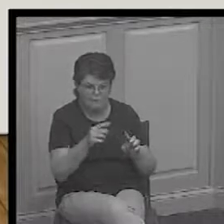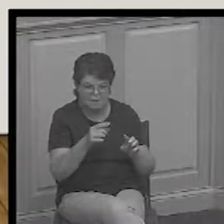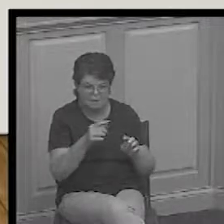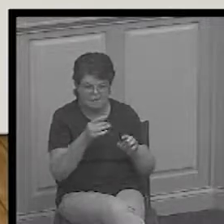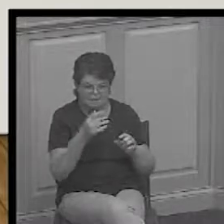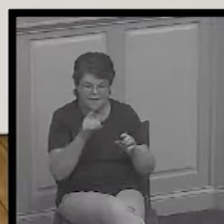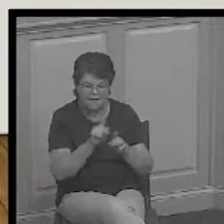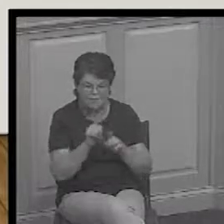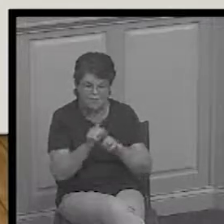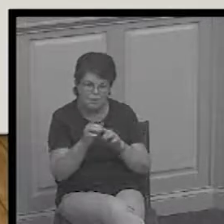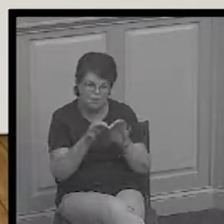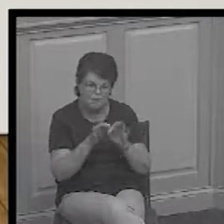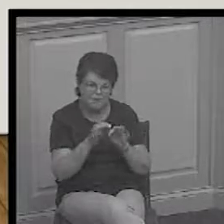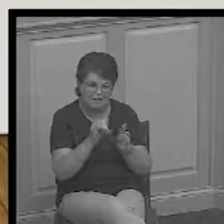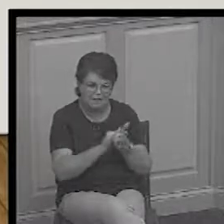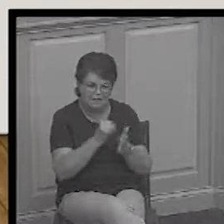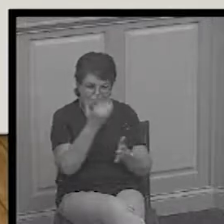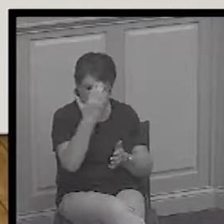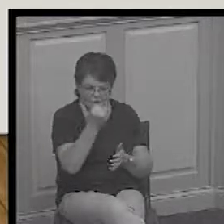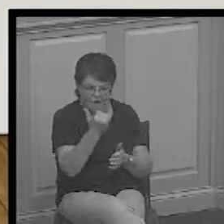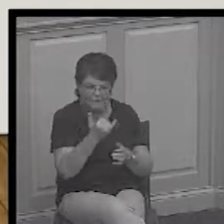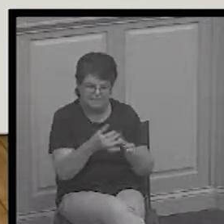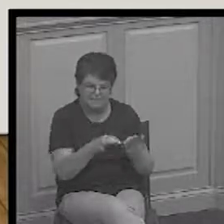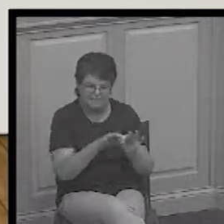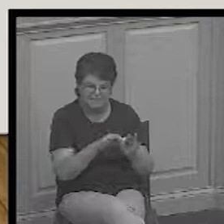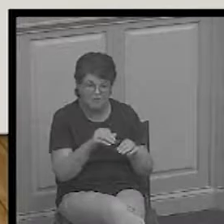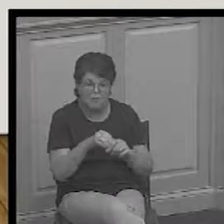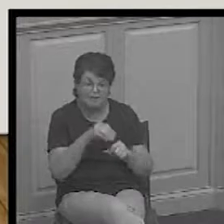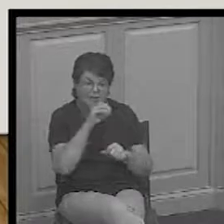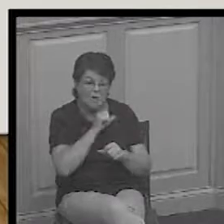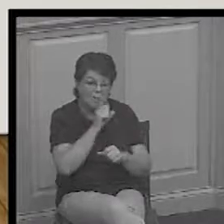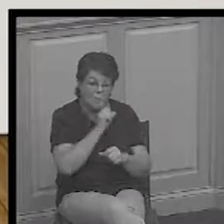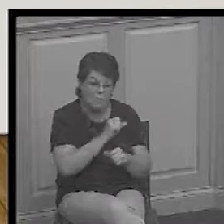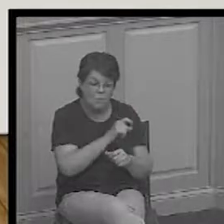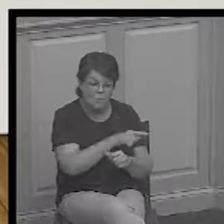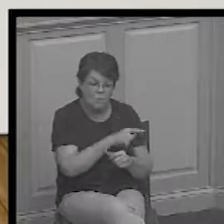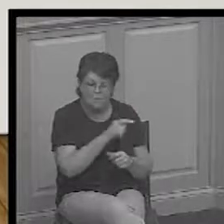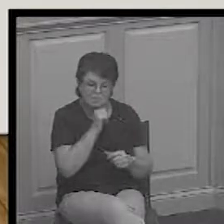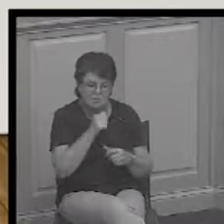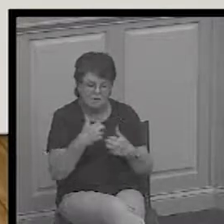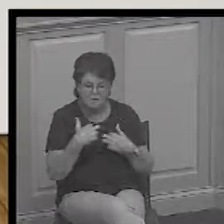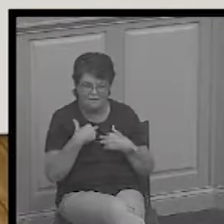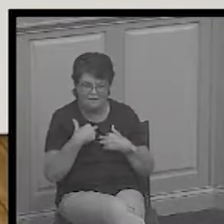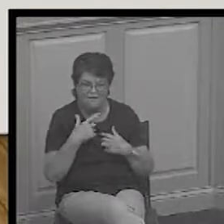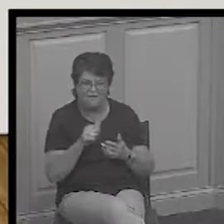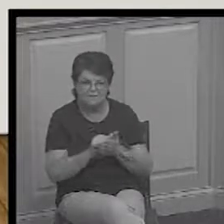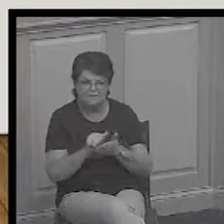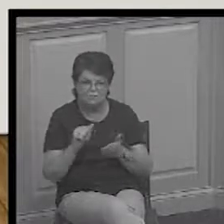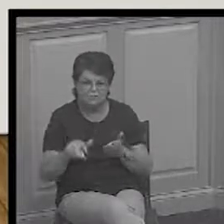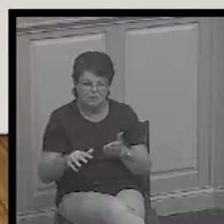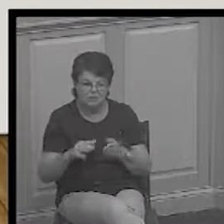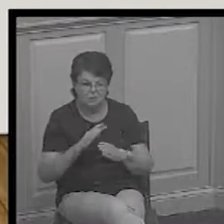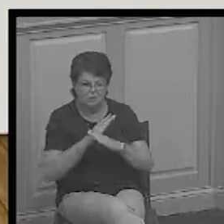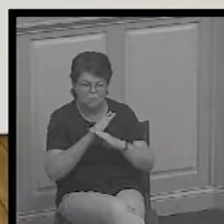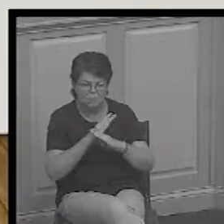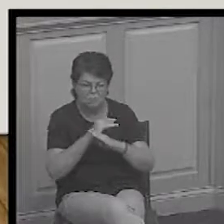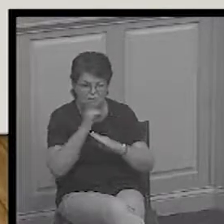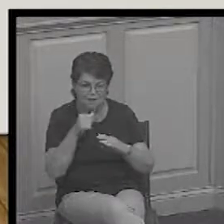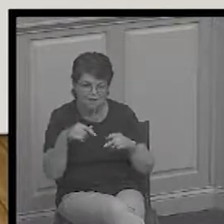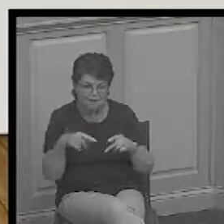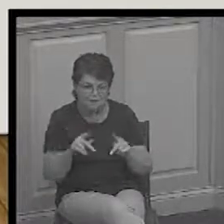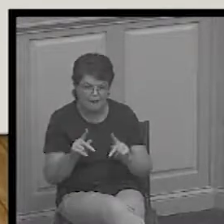important. And I don't think we had that in the old document. It took away prohibited, not